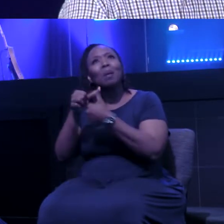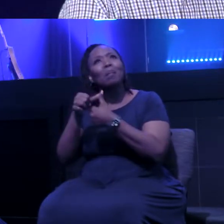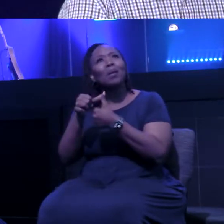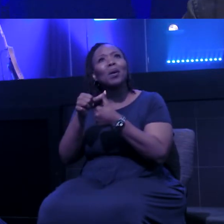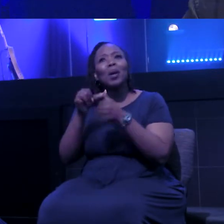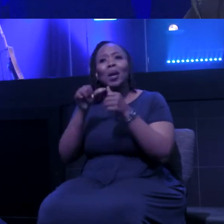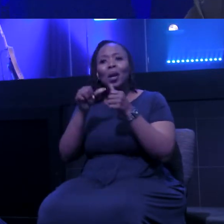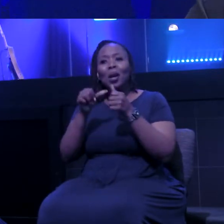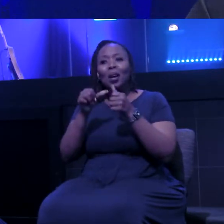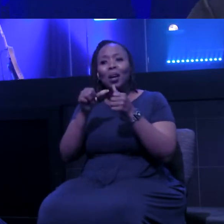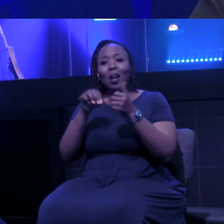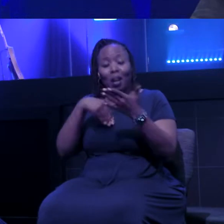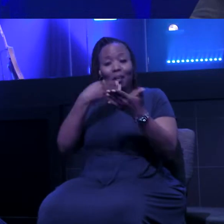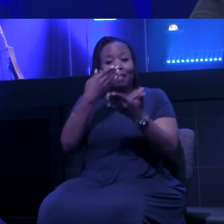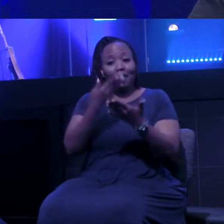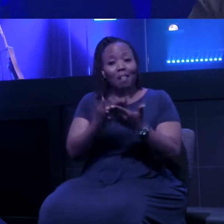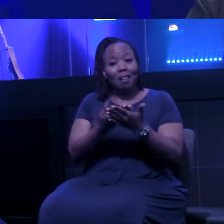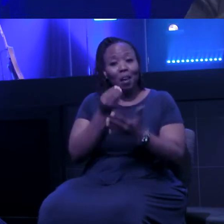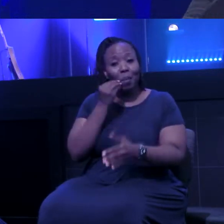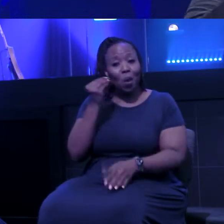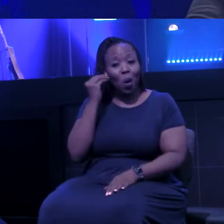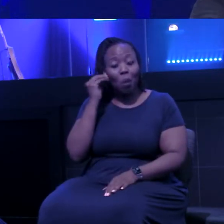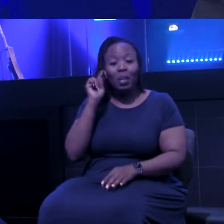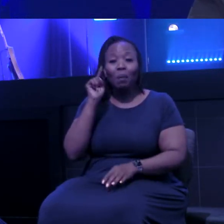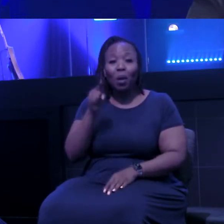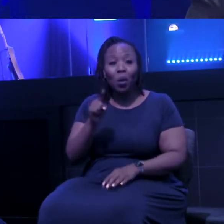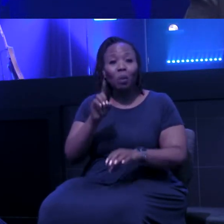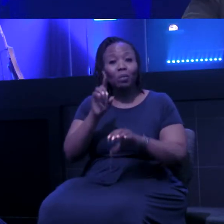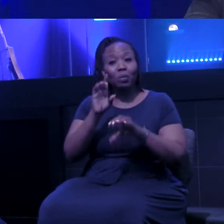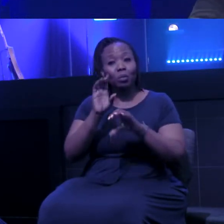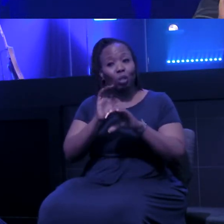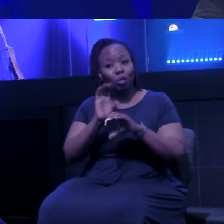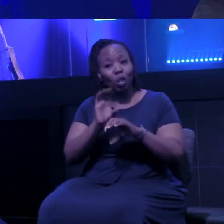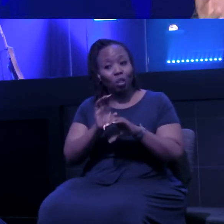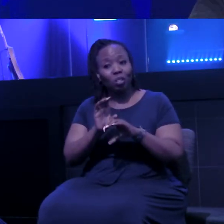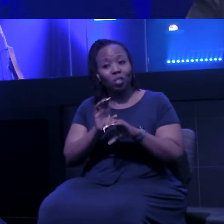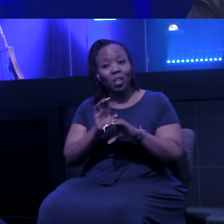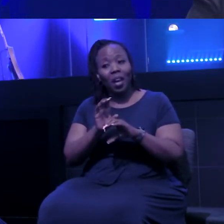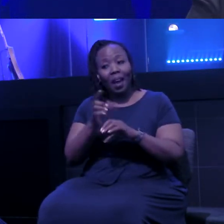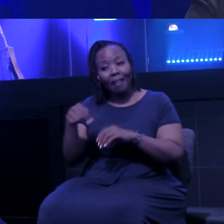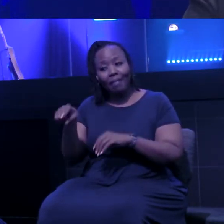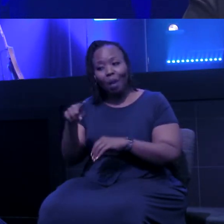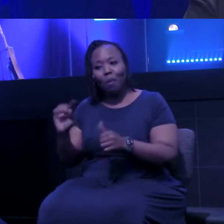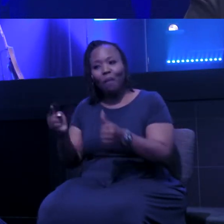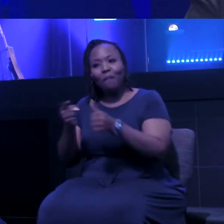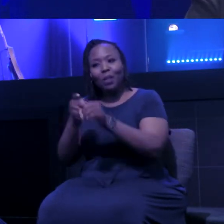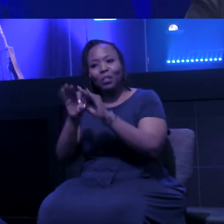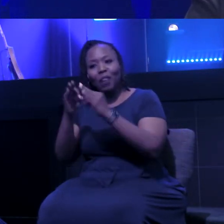they were going to a church plant that hadn't even launched yet, and they were the first family of that launch team.